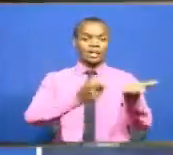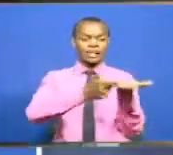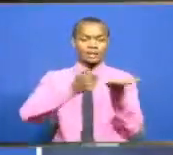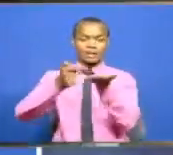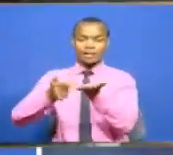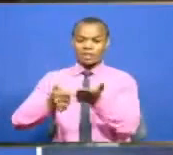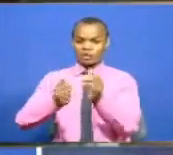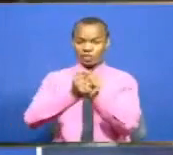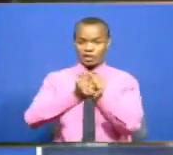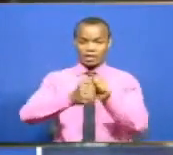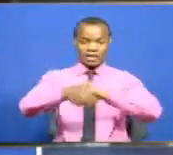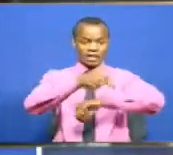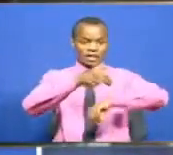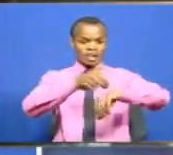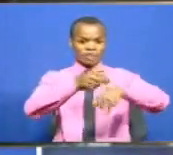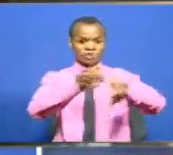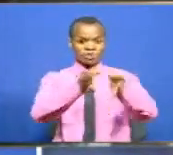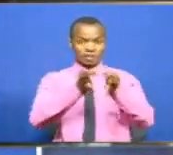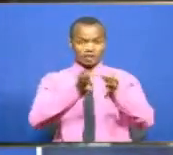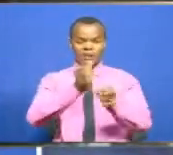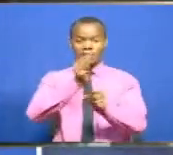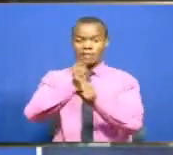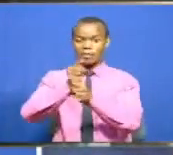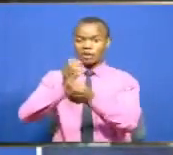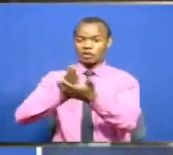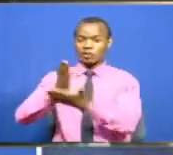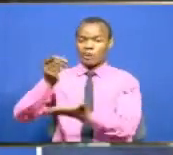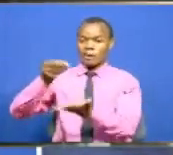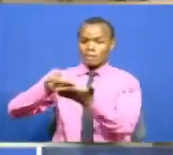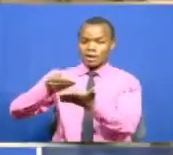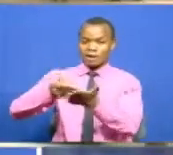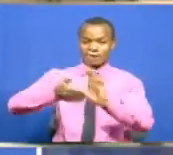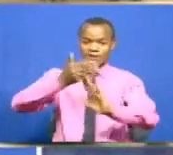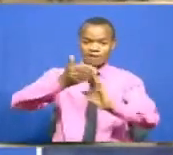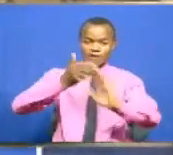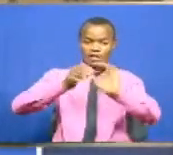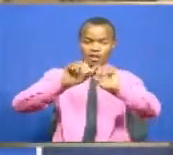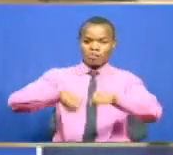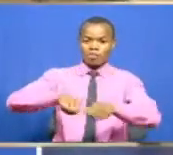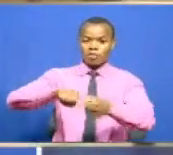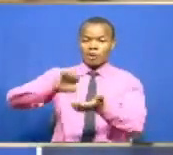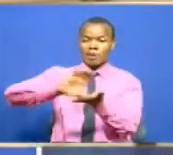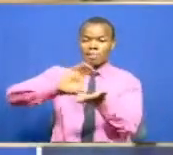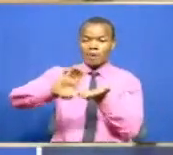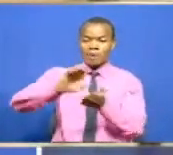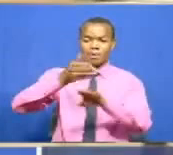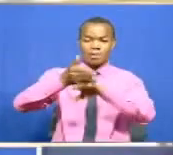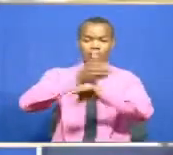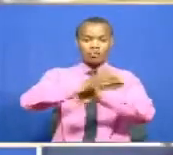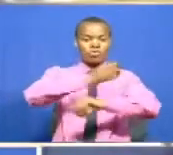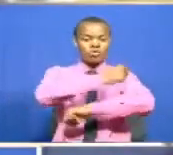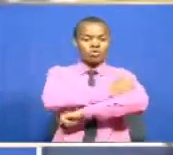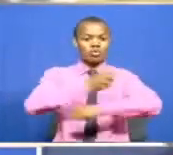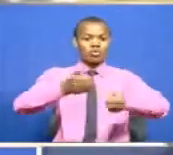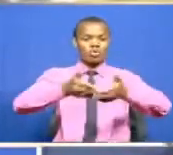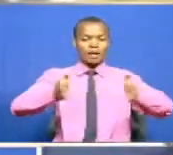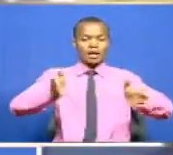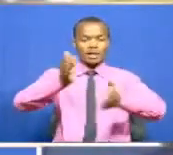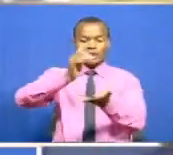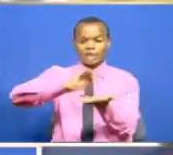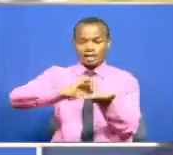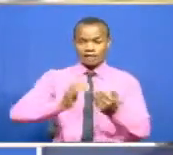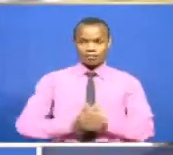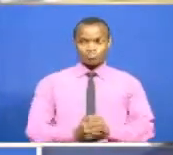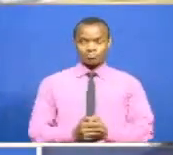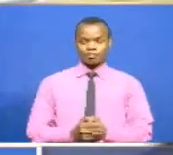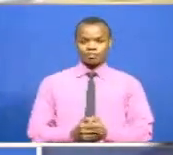Fedha ili kuhakikisha pesa hizo zimetolewa kwa wakati ufaao kabla shule kufunguliwa tena. We are in the process together